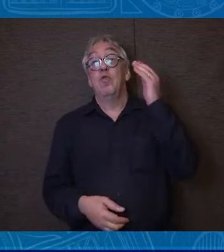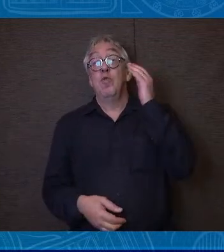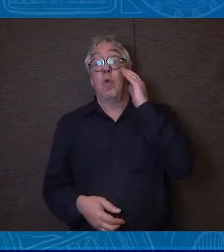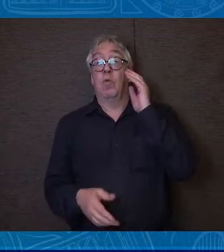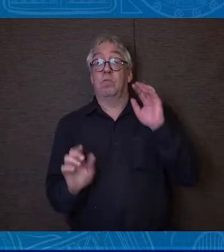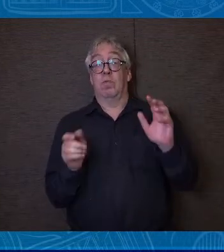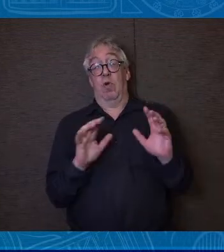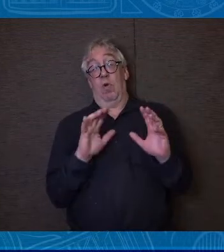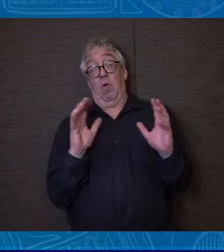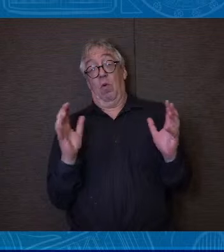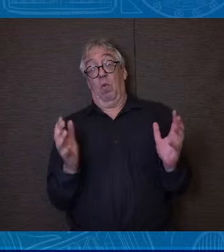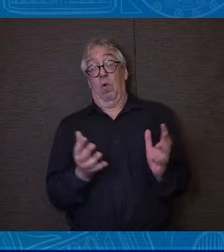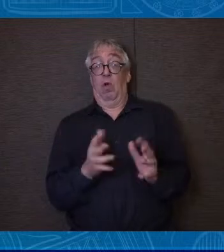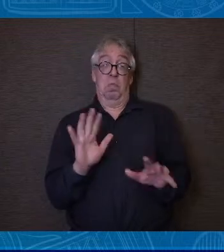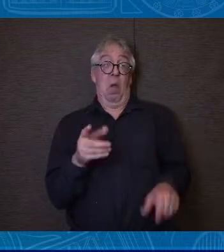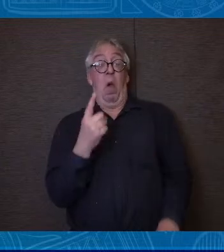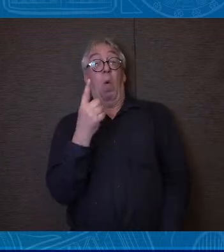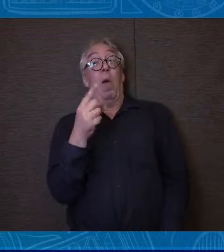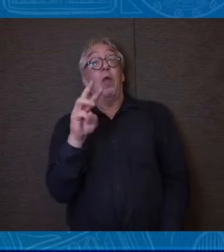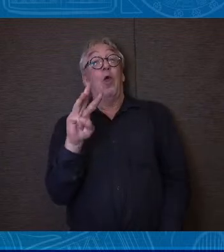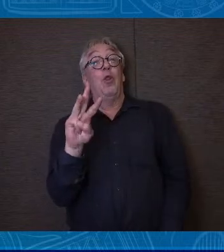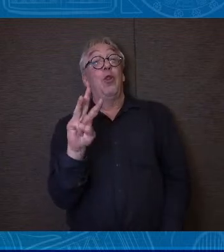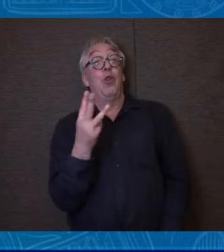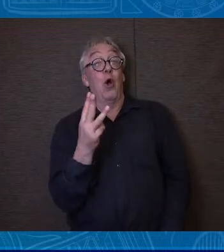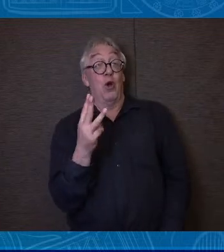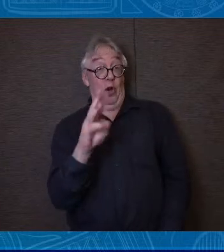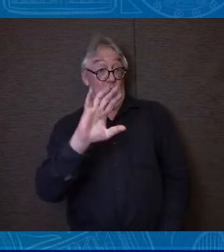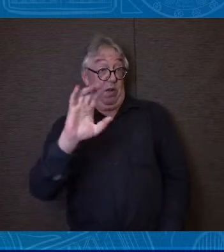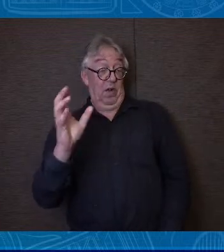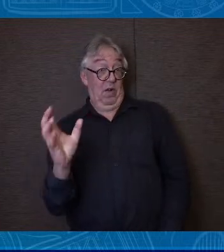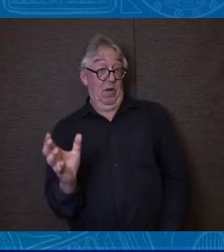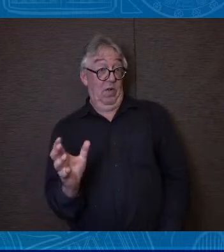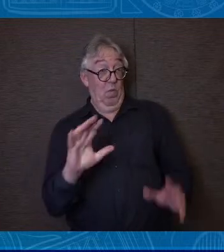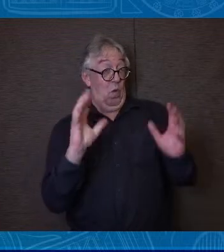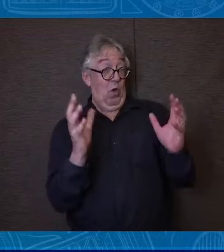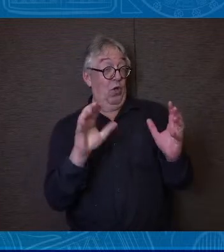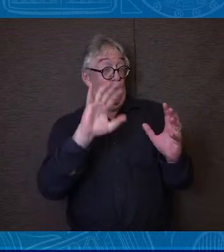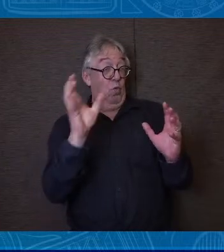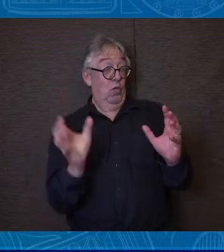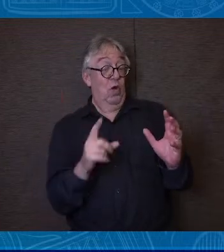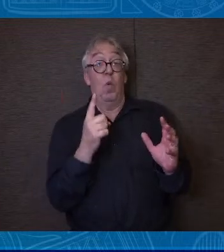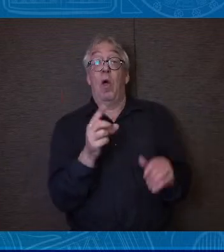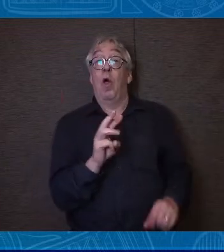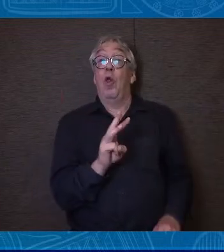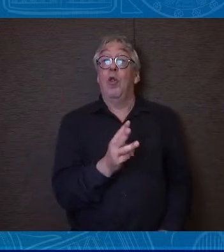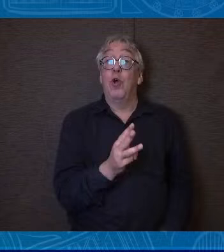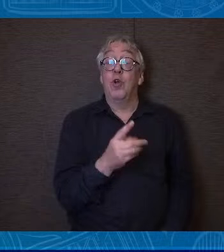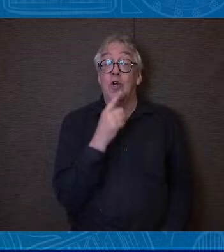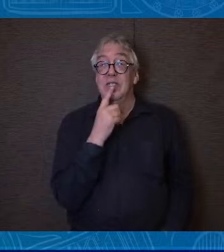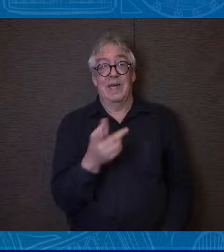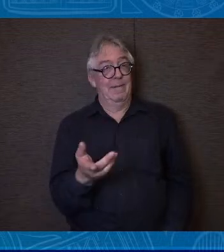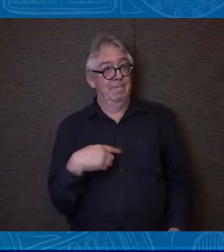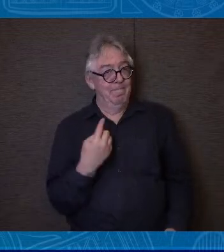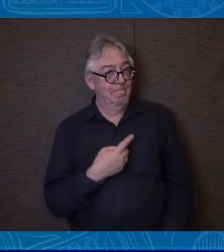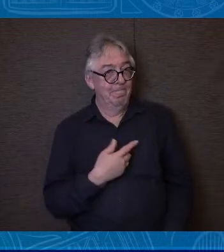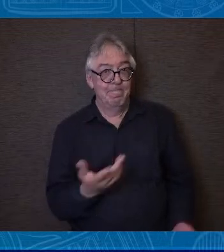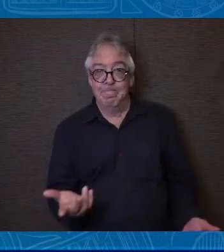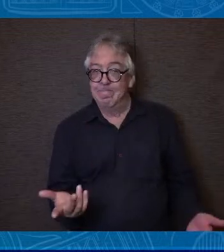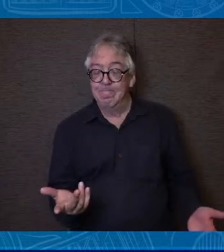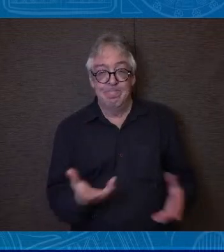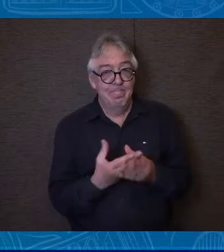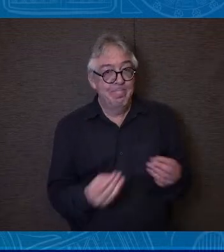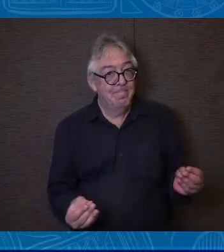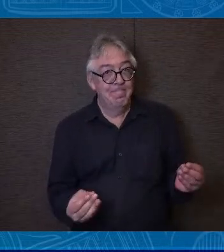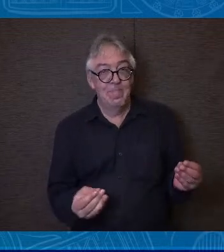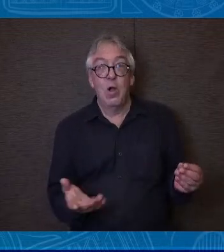who self-reported, actually they emphasize that there's really a big gap in terms of access